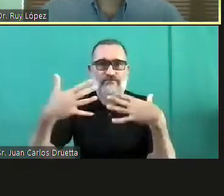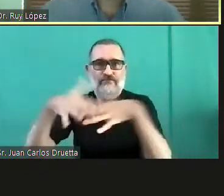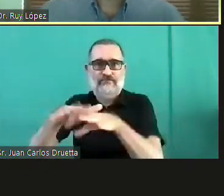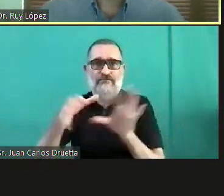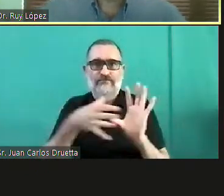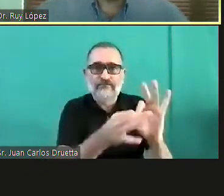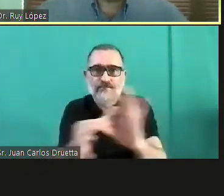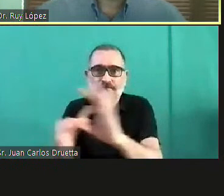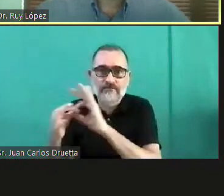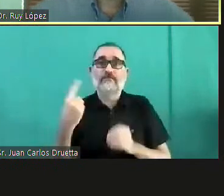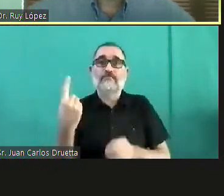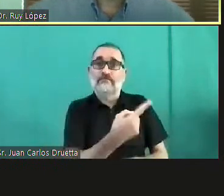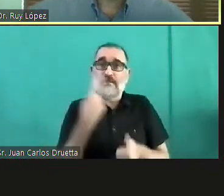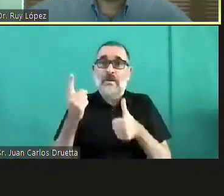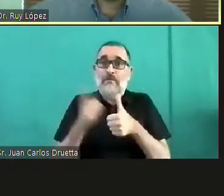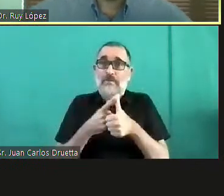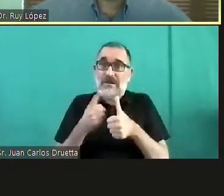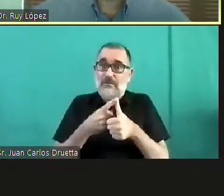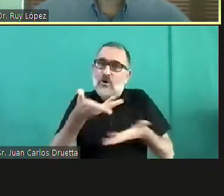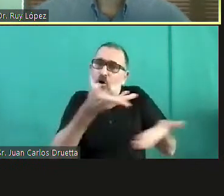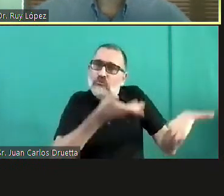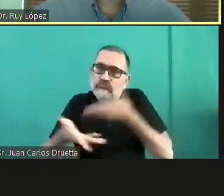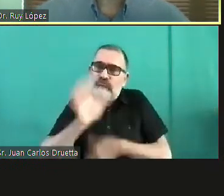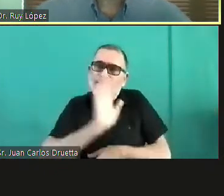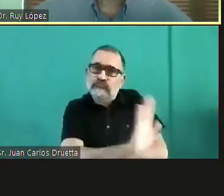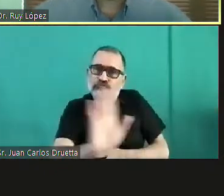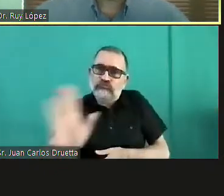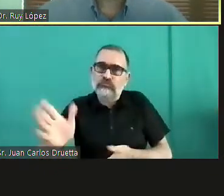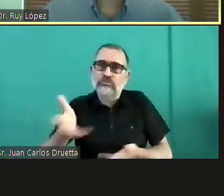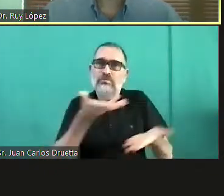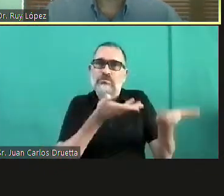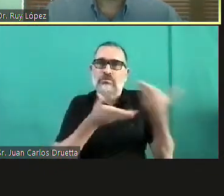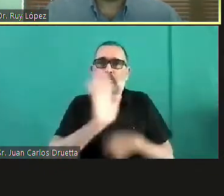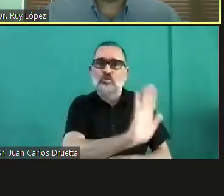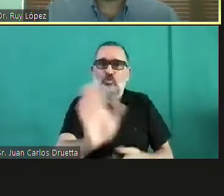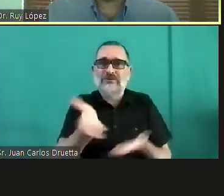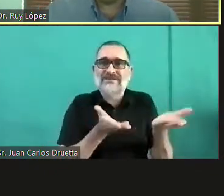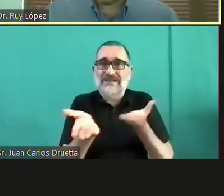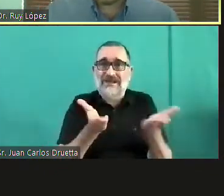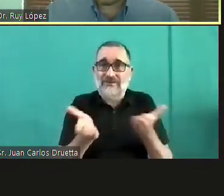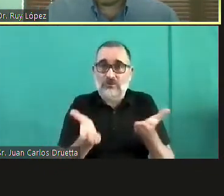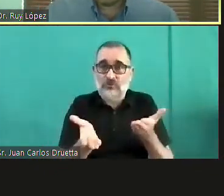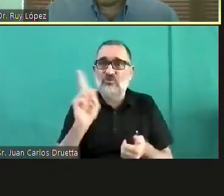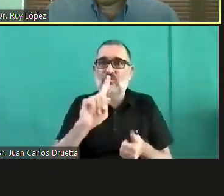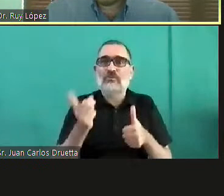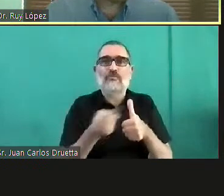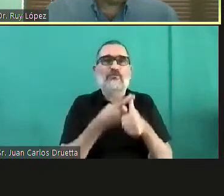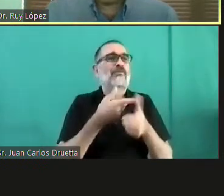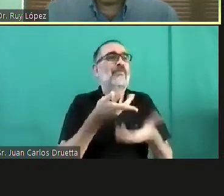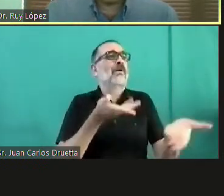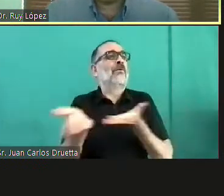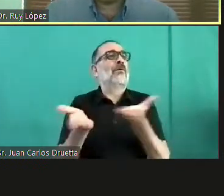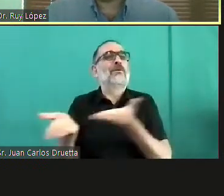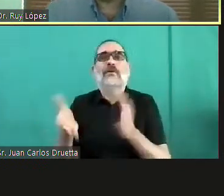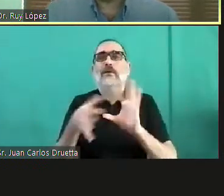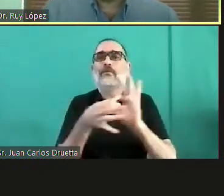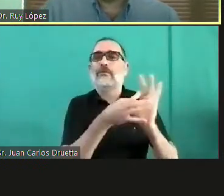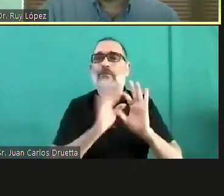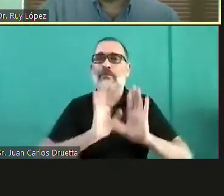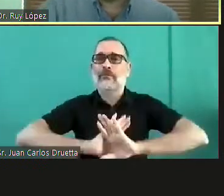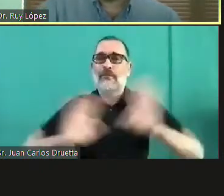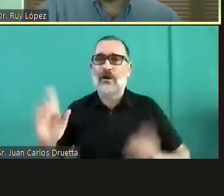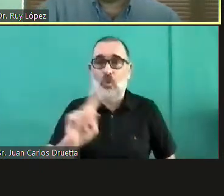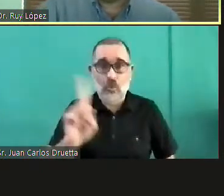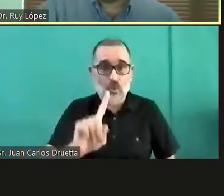greatly accelerate our ability for people to have access to physicians and medications free of